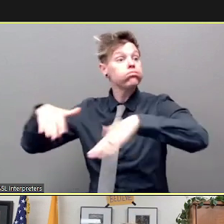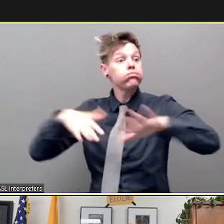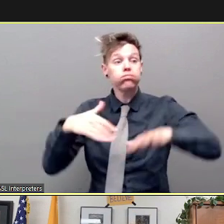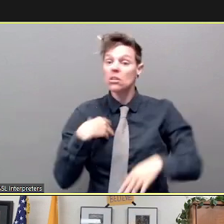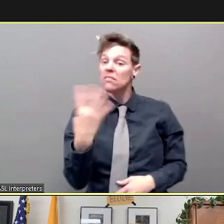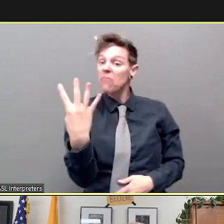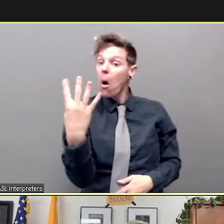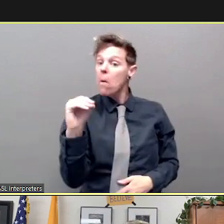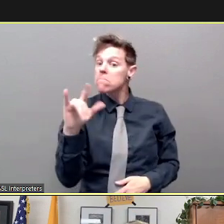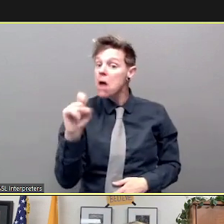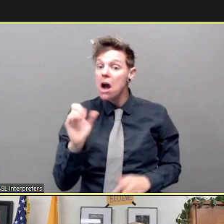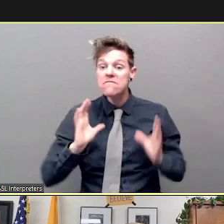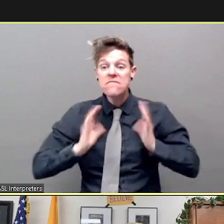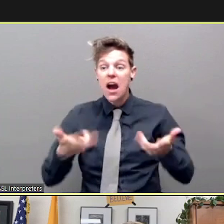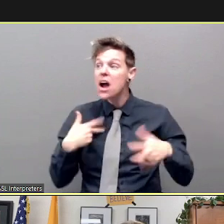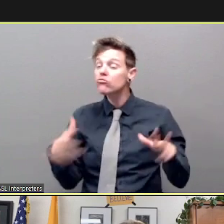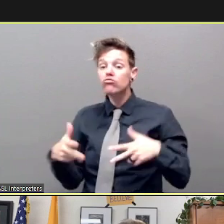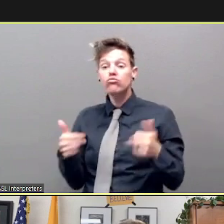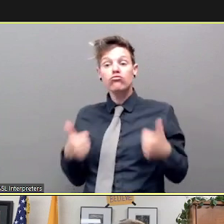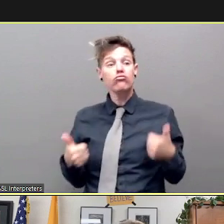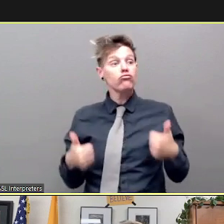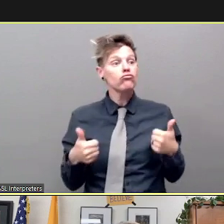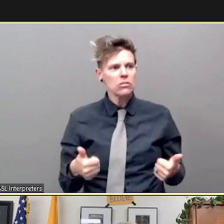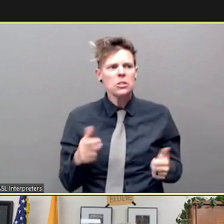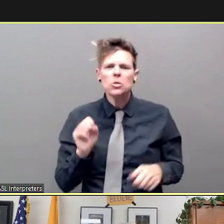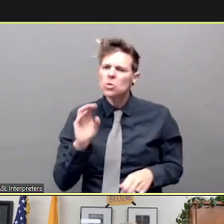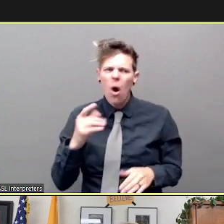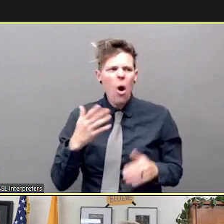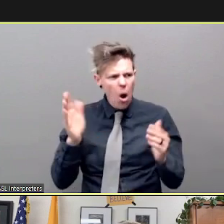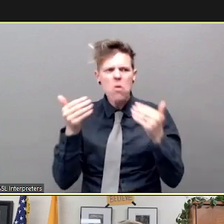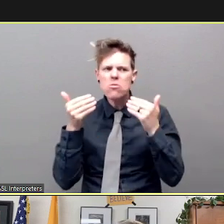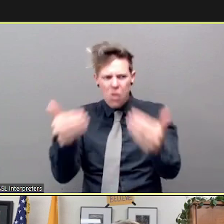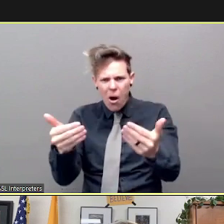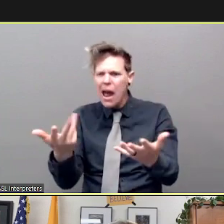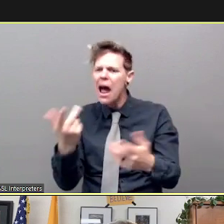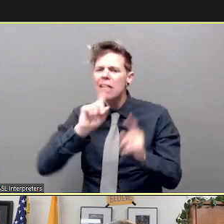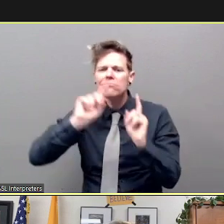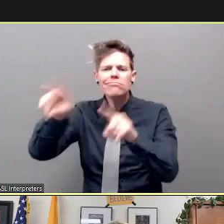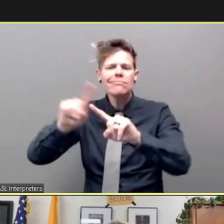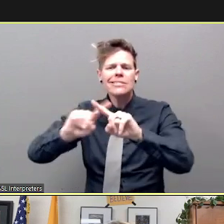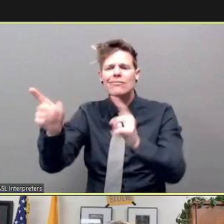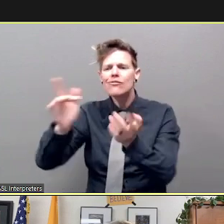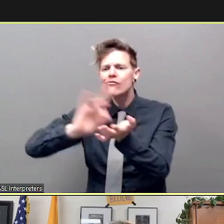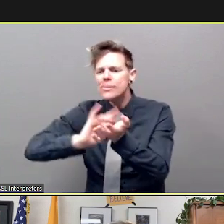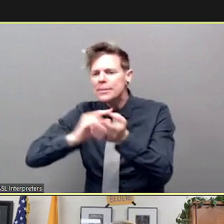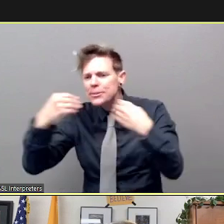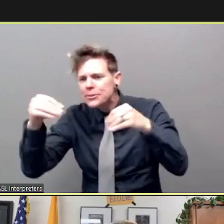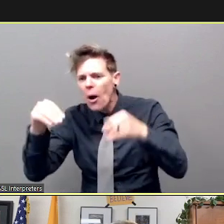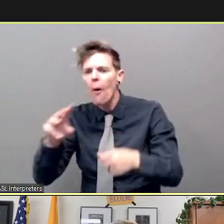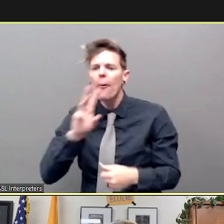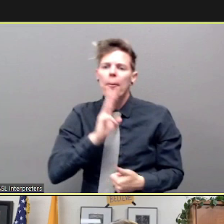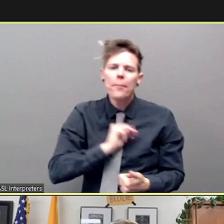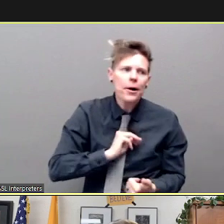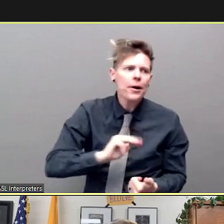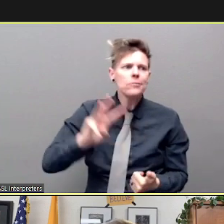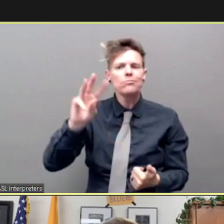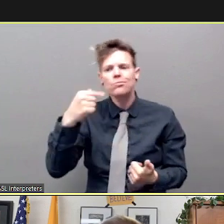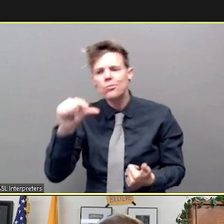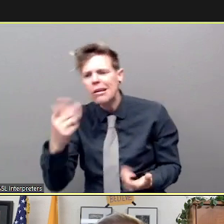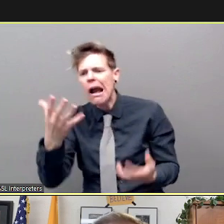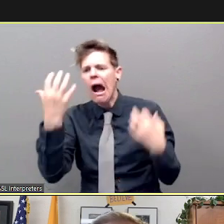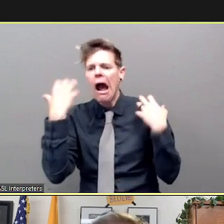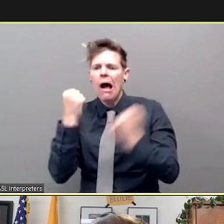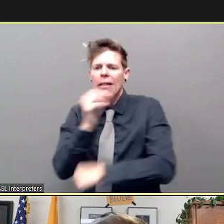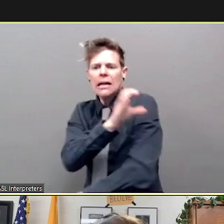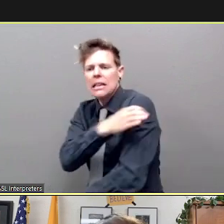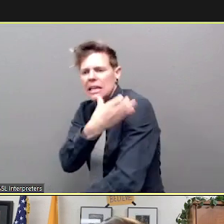to get it. Pharmacies, primary care doctors, public health offices, all offering the vaccine, and you can still go